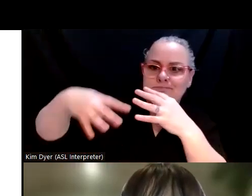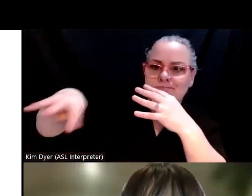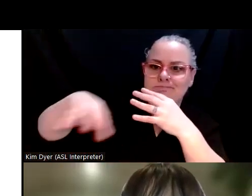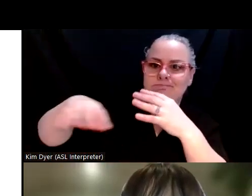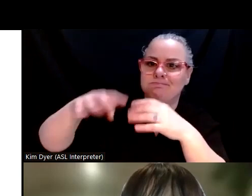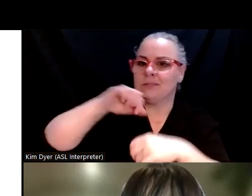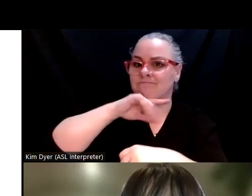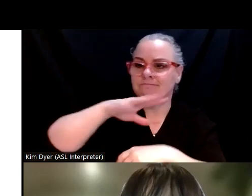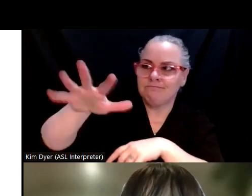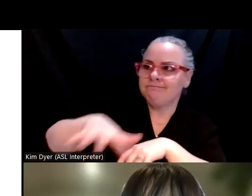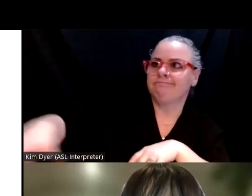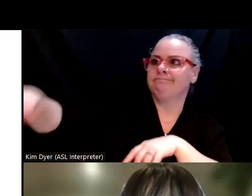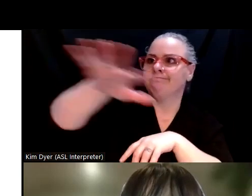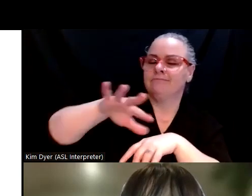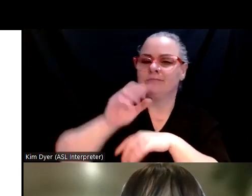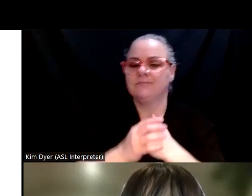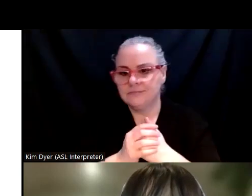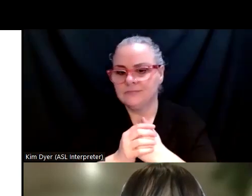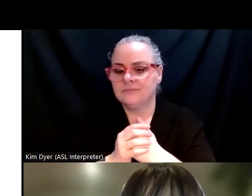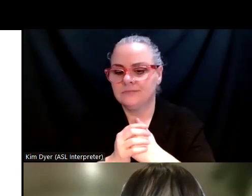in environmental justice communities.